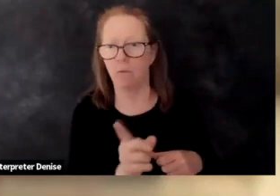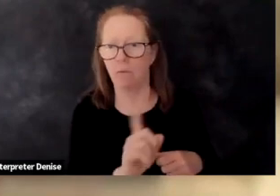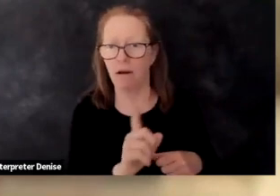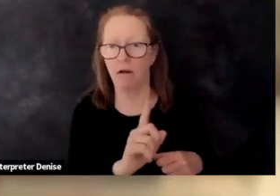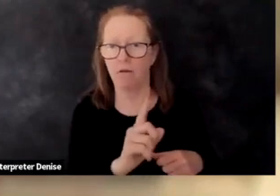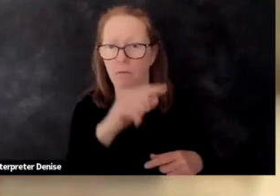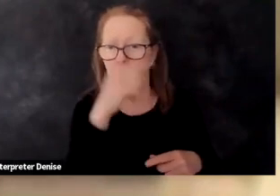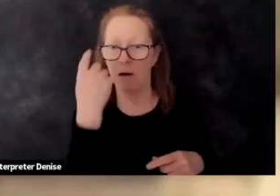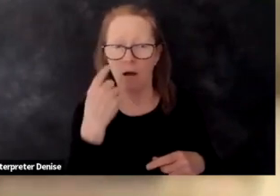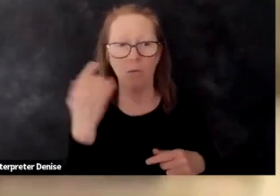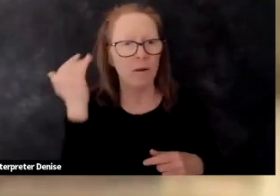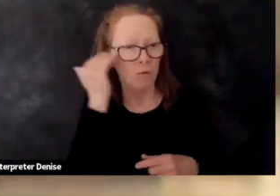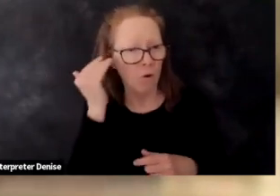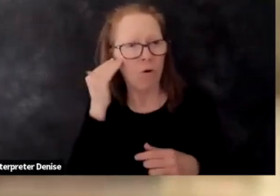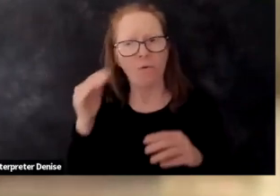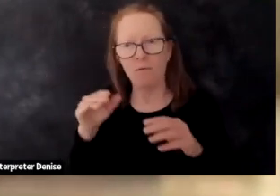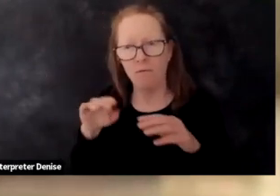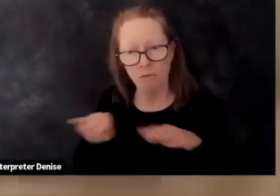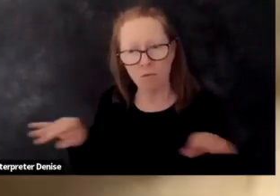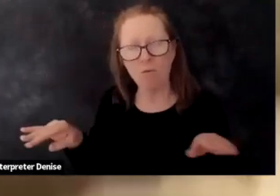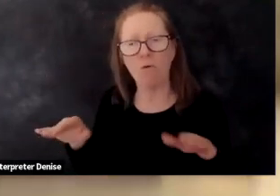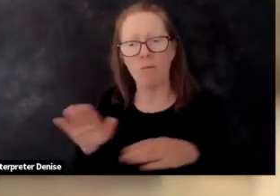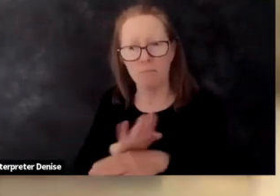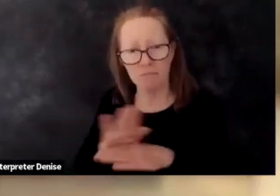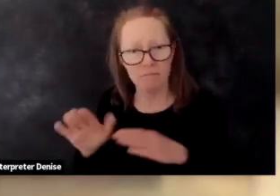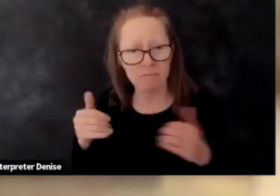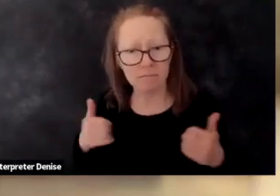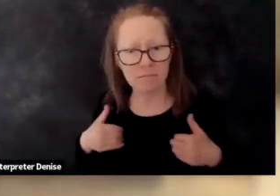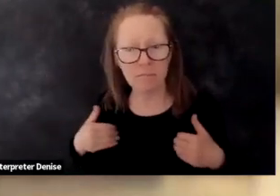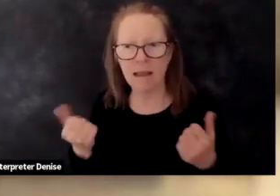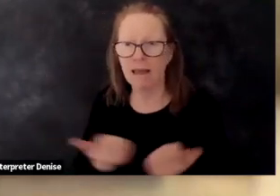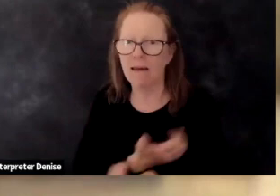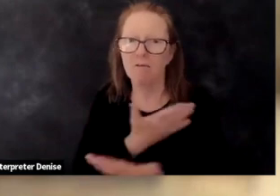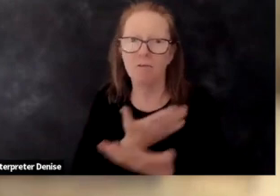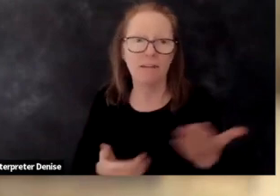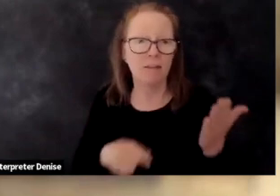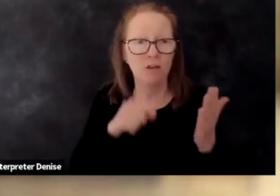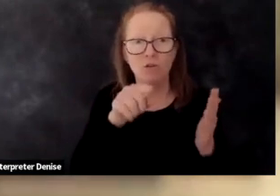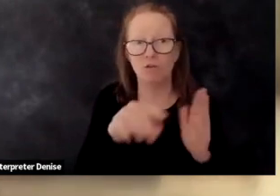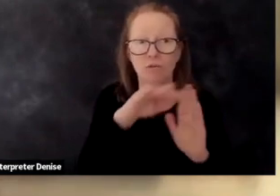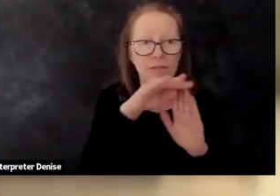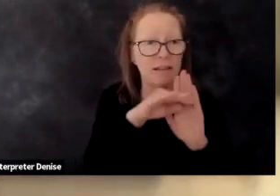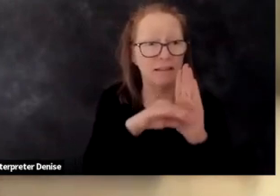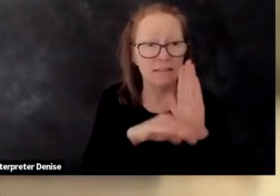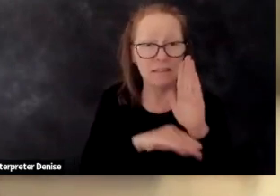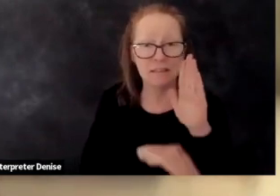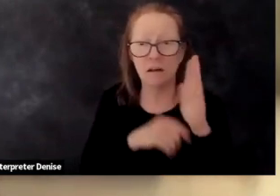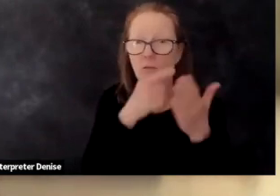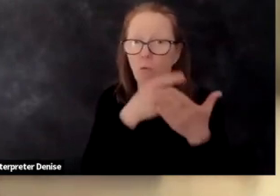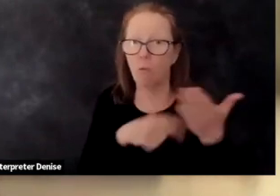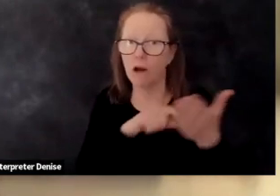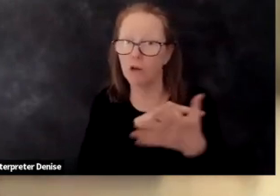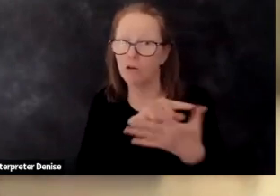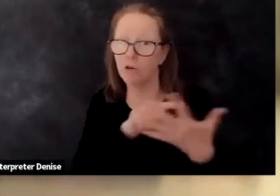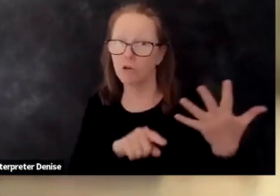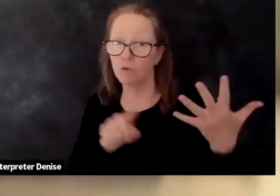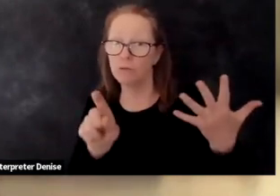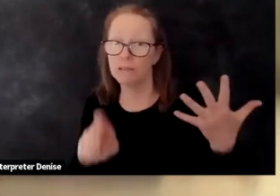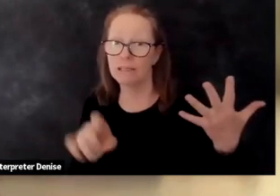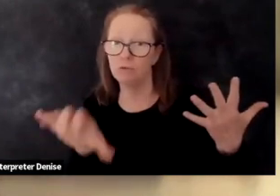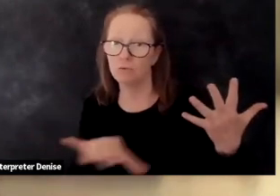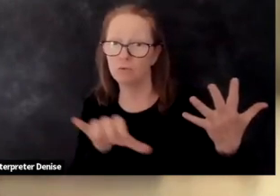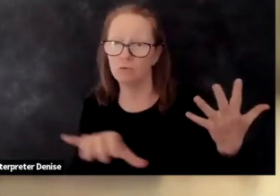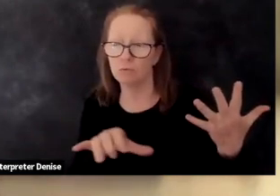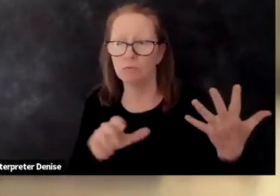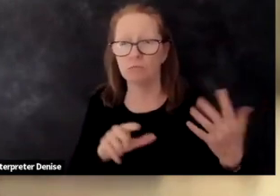can do floors. They can do everything that you have listed on the items and activities. And so we want to make sure we